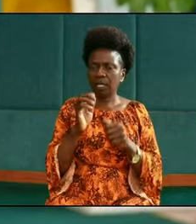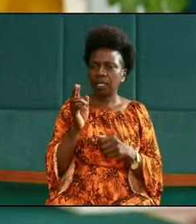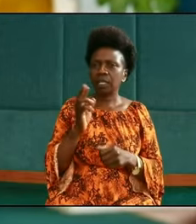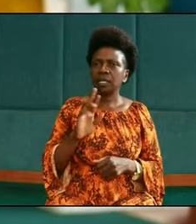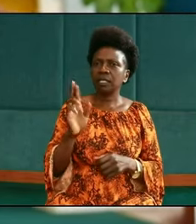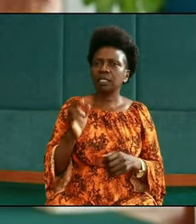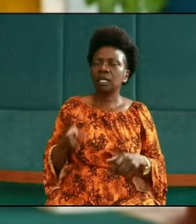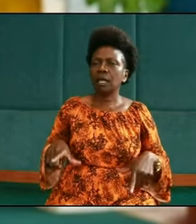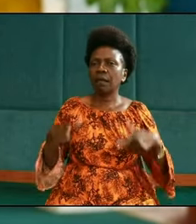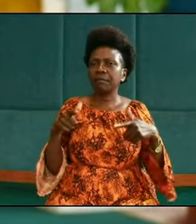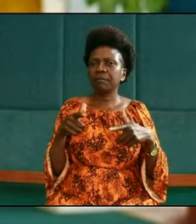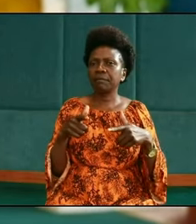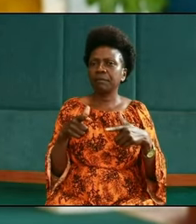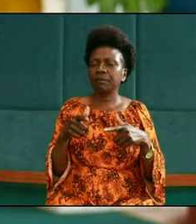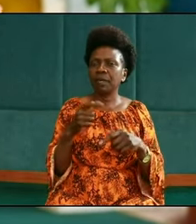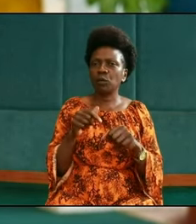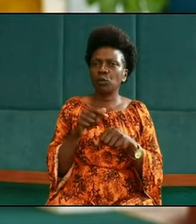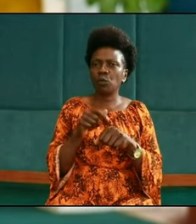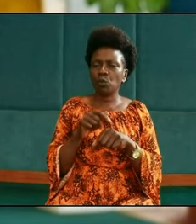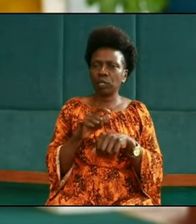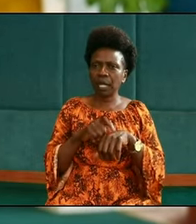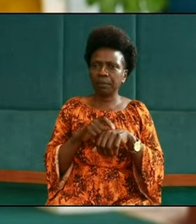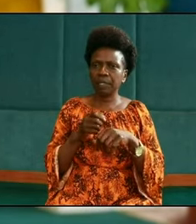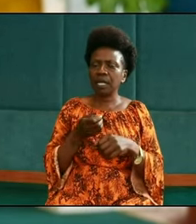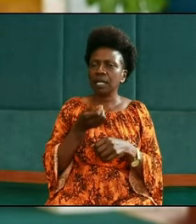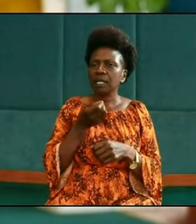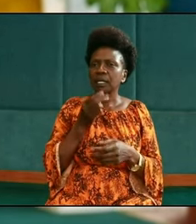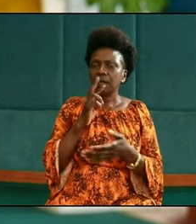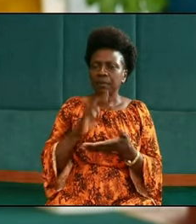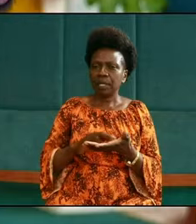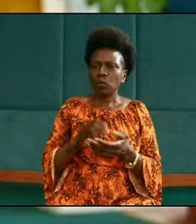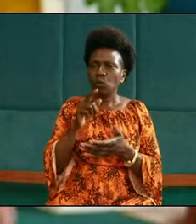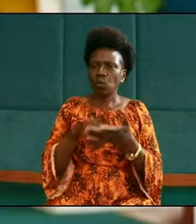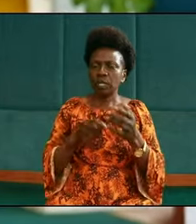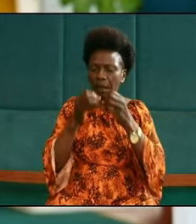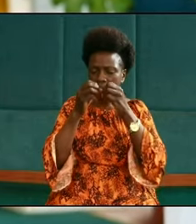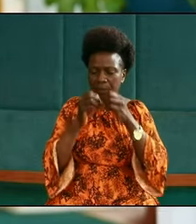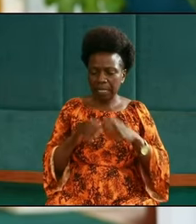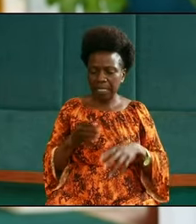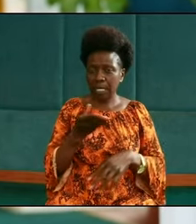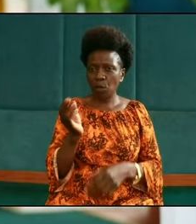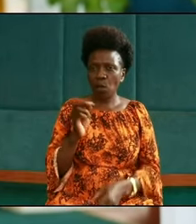woman. And when they repented, what a blessing they were.